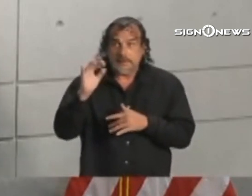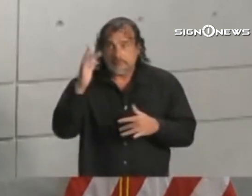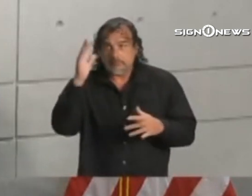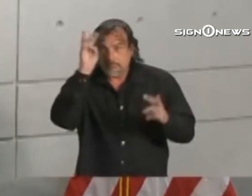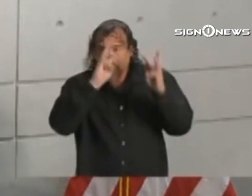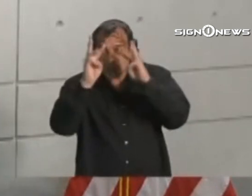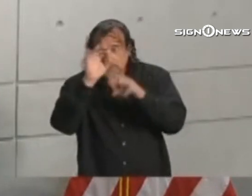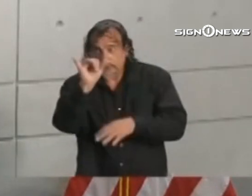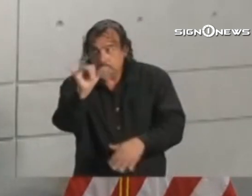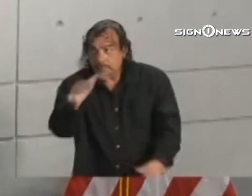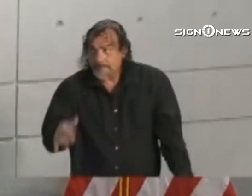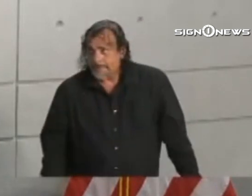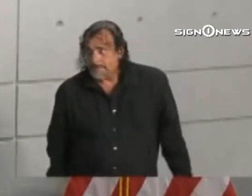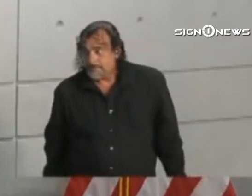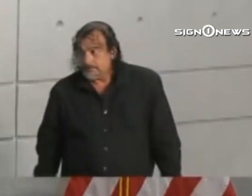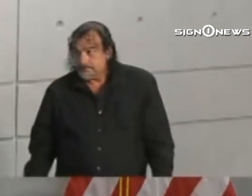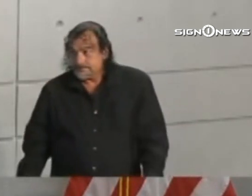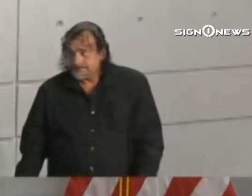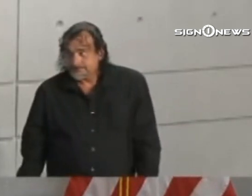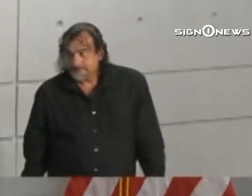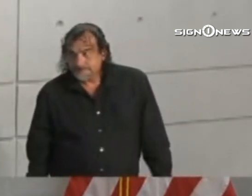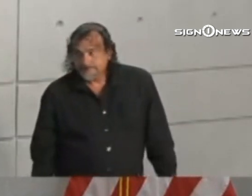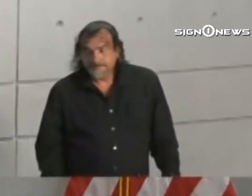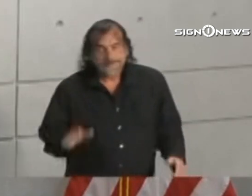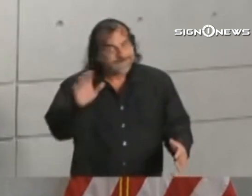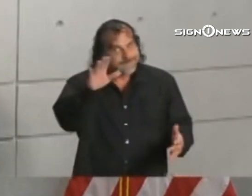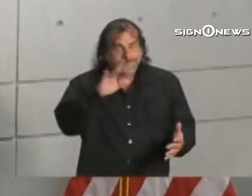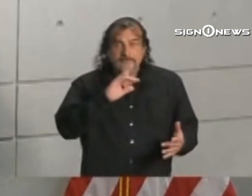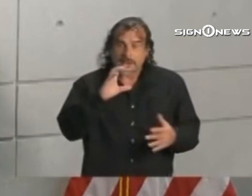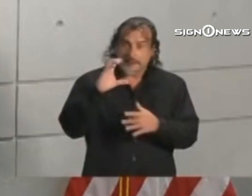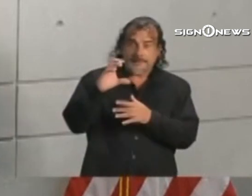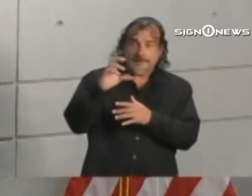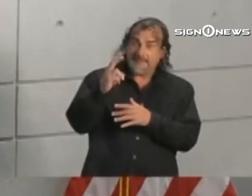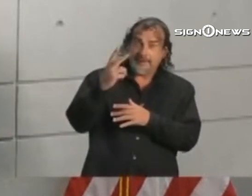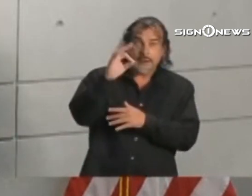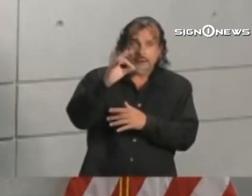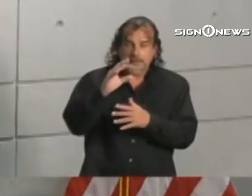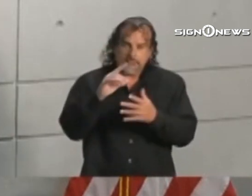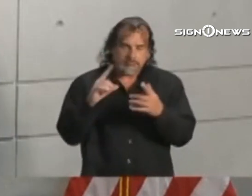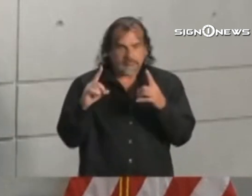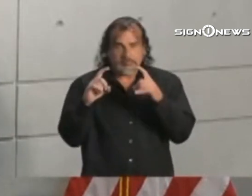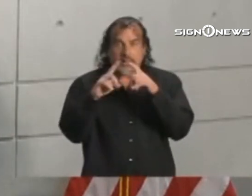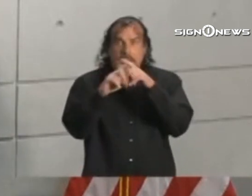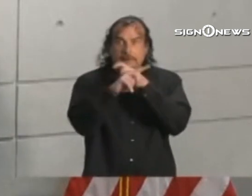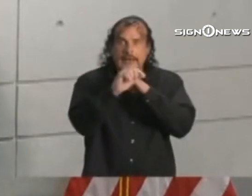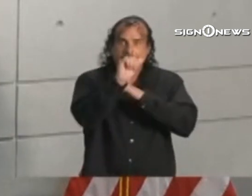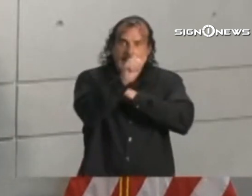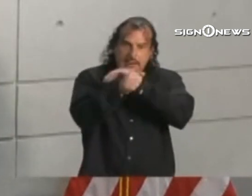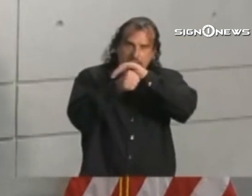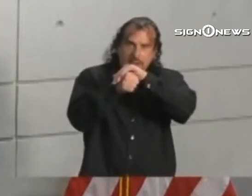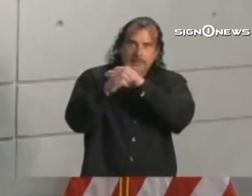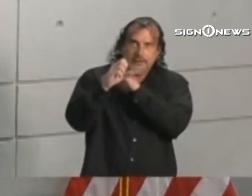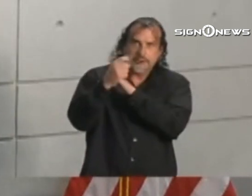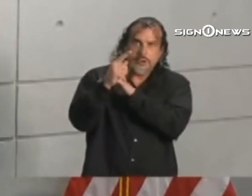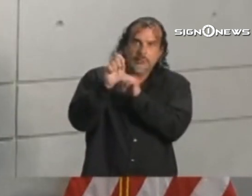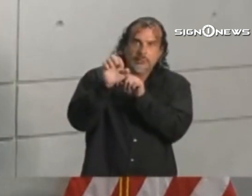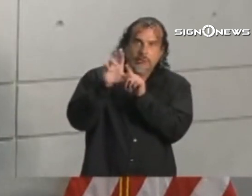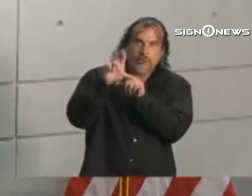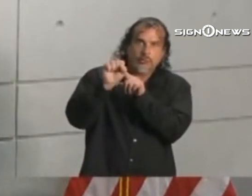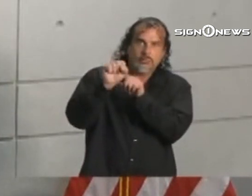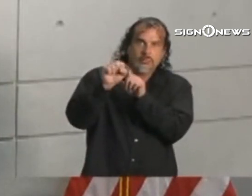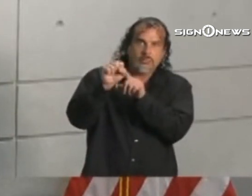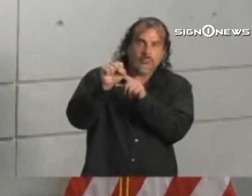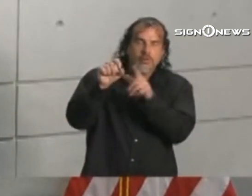concerns? Well, clearly COVID-19 complicates sheltering. We have been saying that ever since